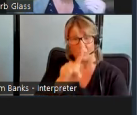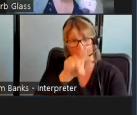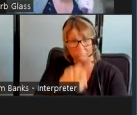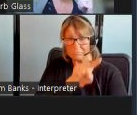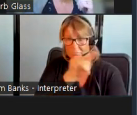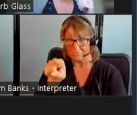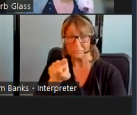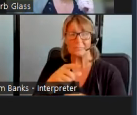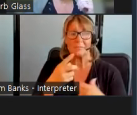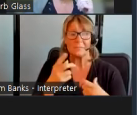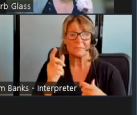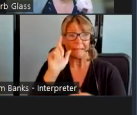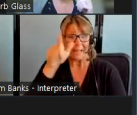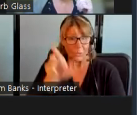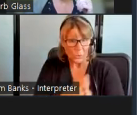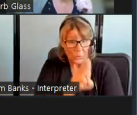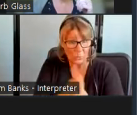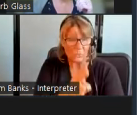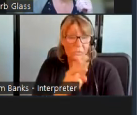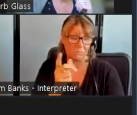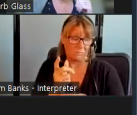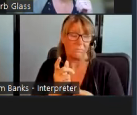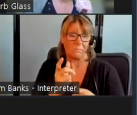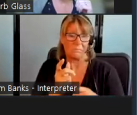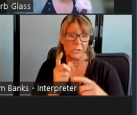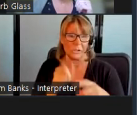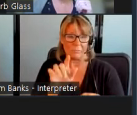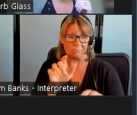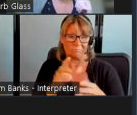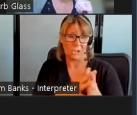want to access it later, you can. I will just quickly type